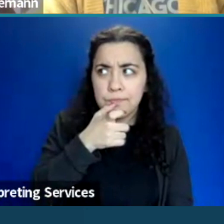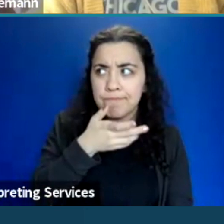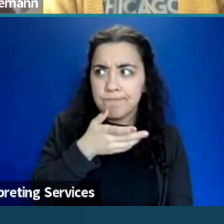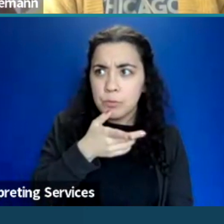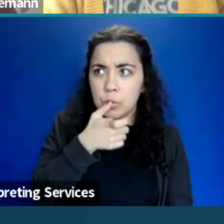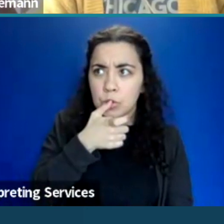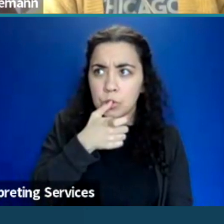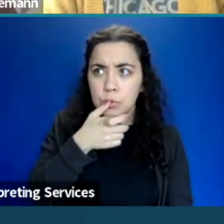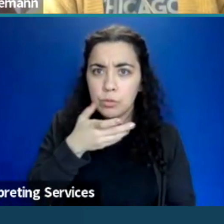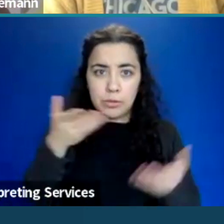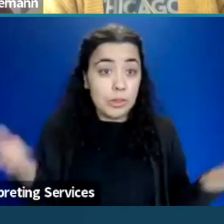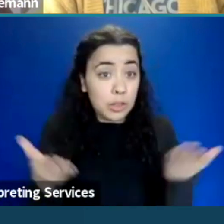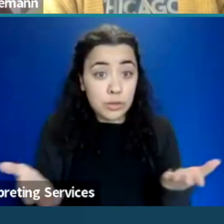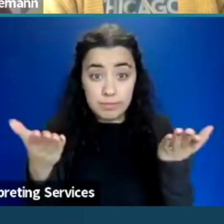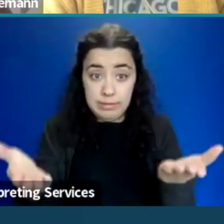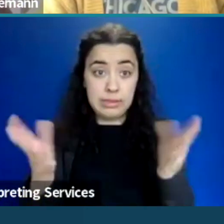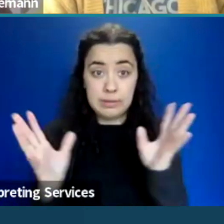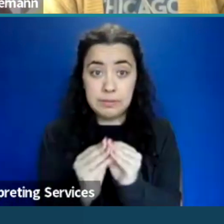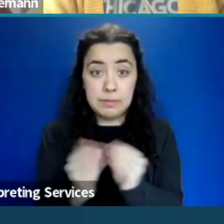in this meeting.